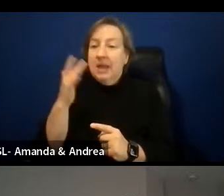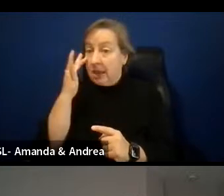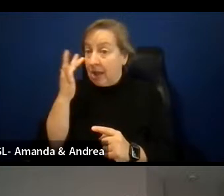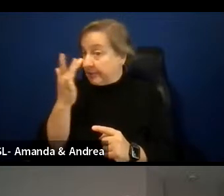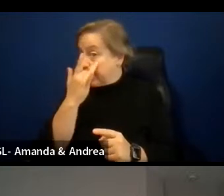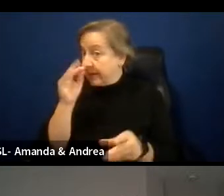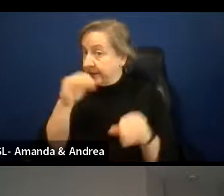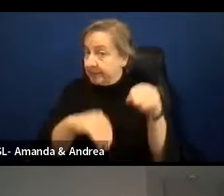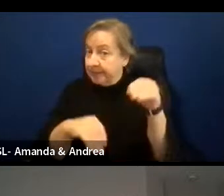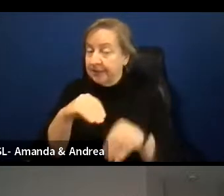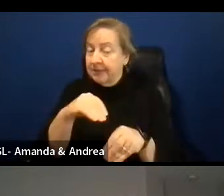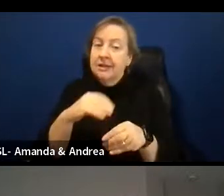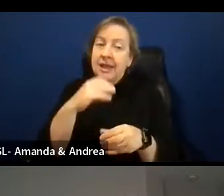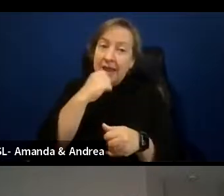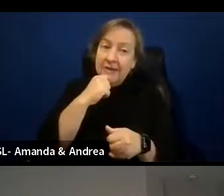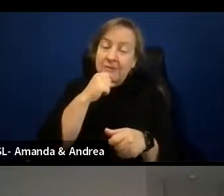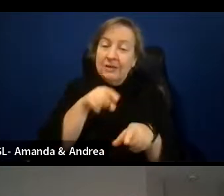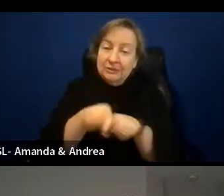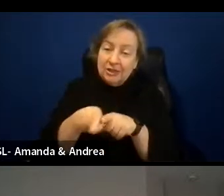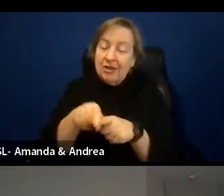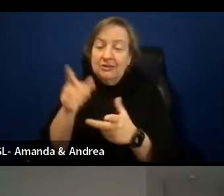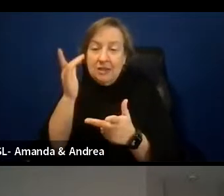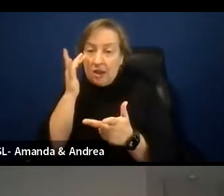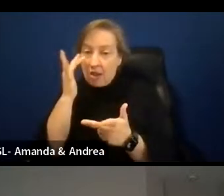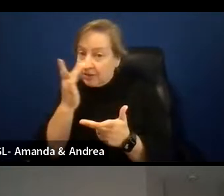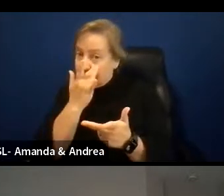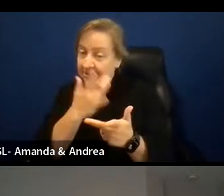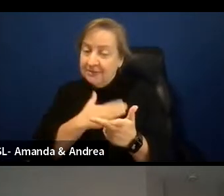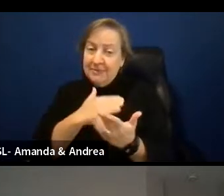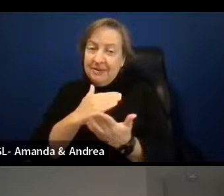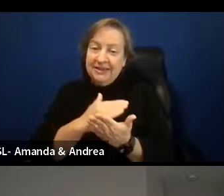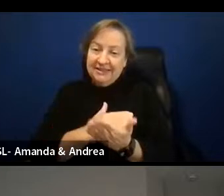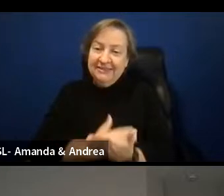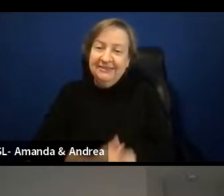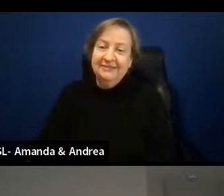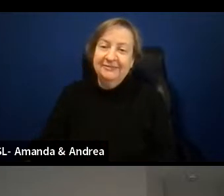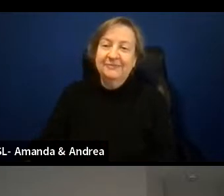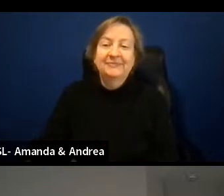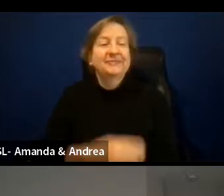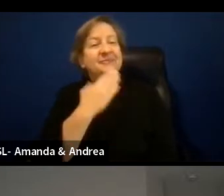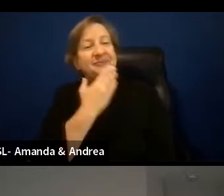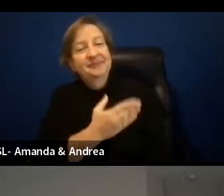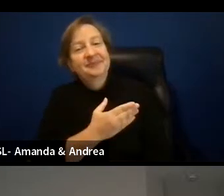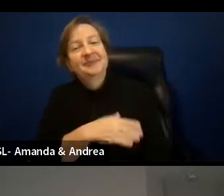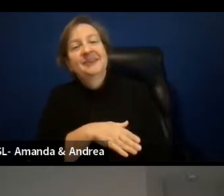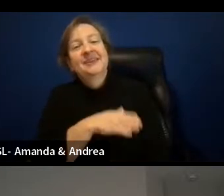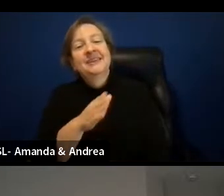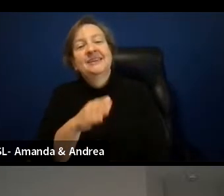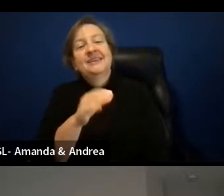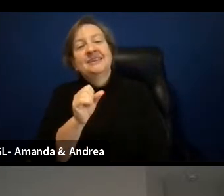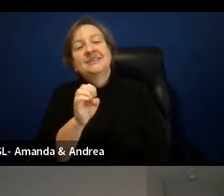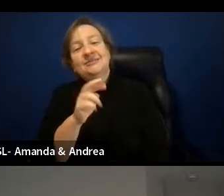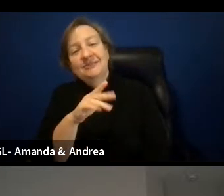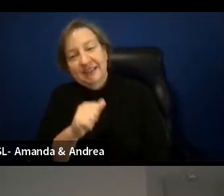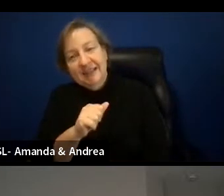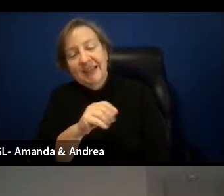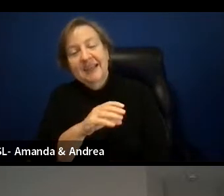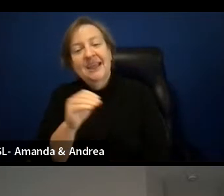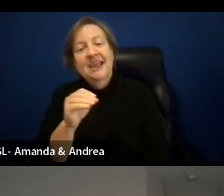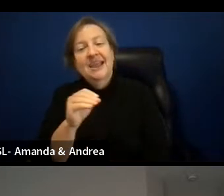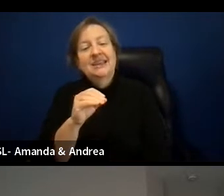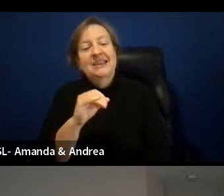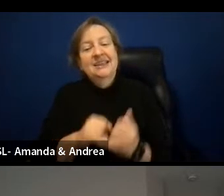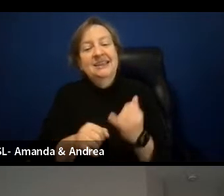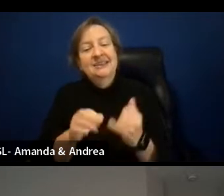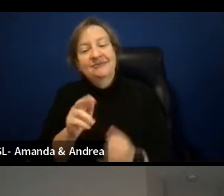So underwear, socks, and contacts would be my list. Thank you. Let's go to Serena and then we'll end with